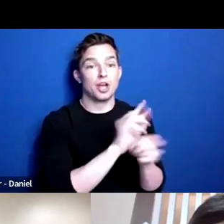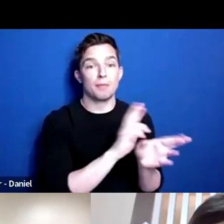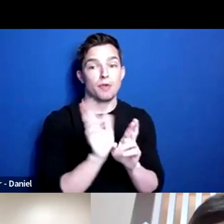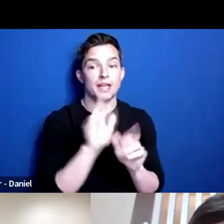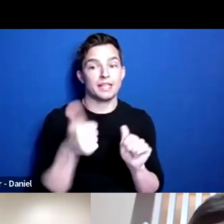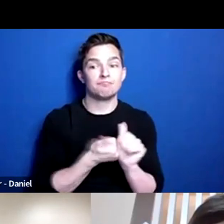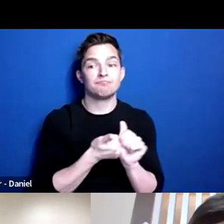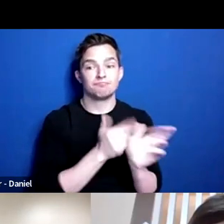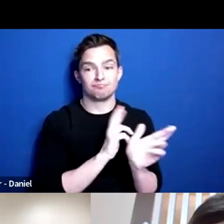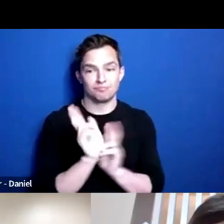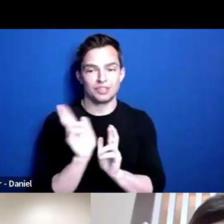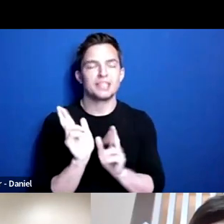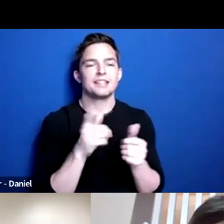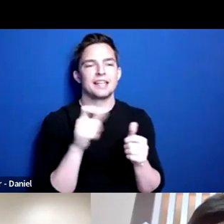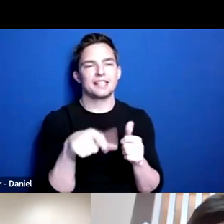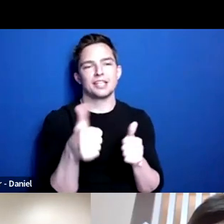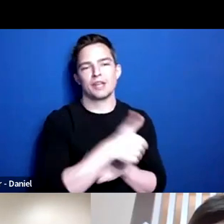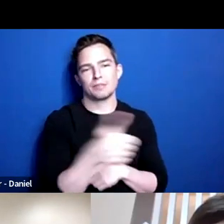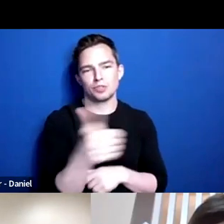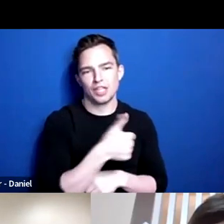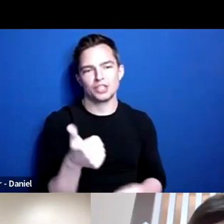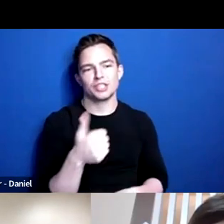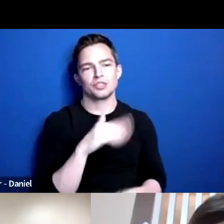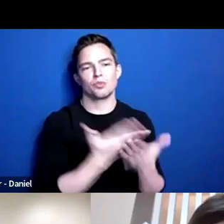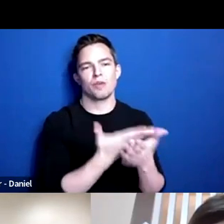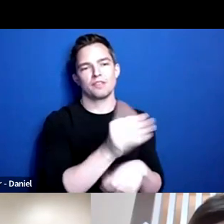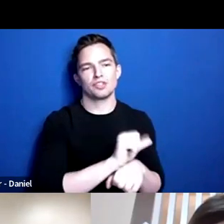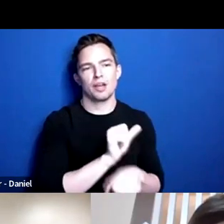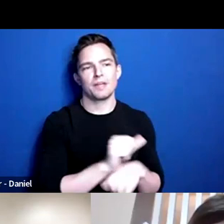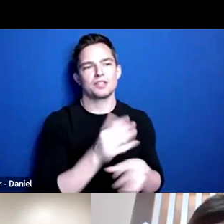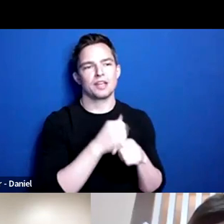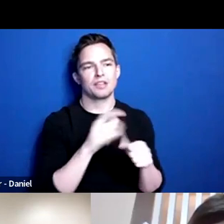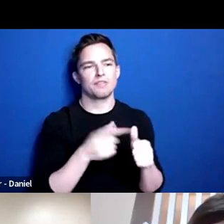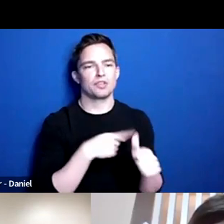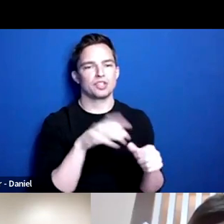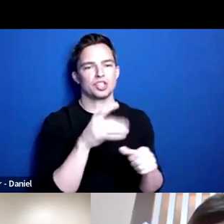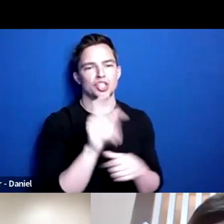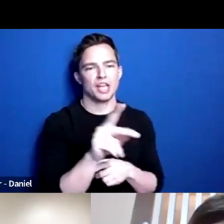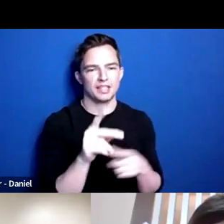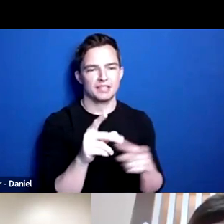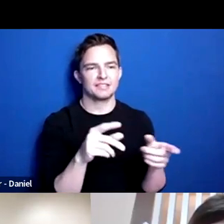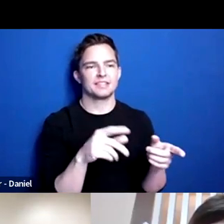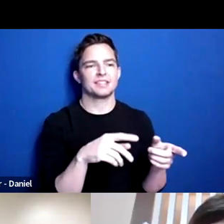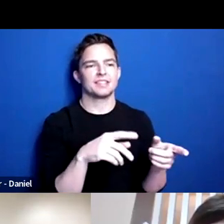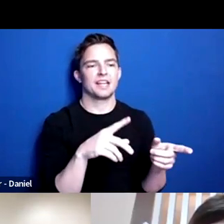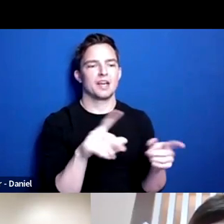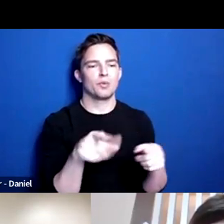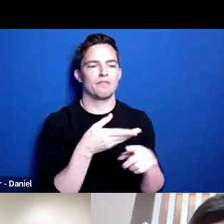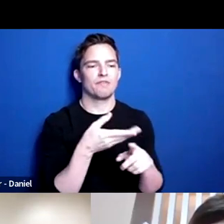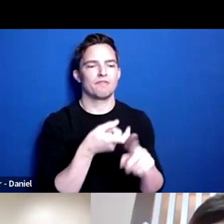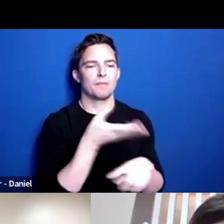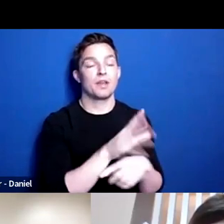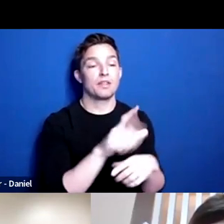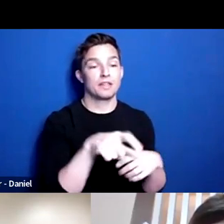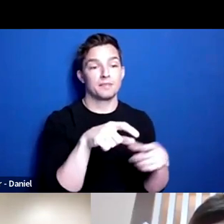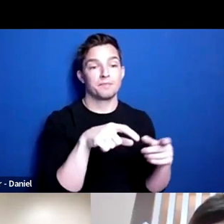needed transportation to get to the job until they got the first check, and they would take it from there. They needed groceries until